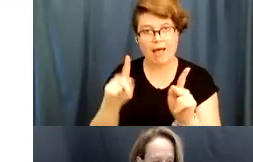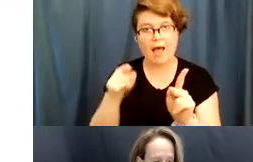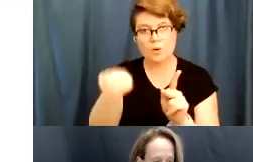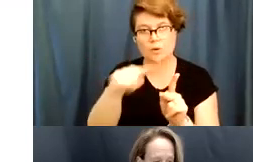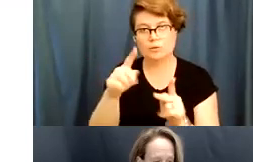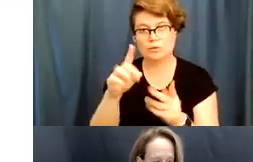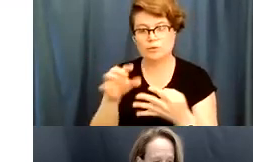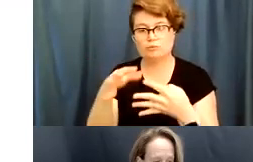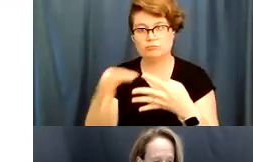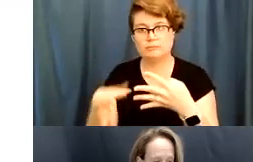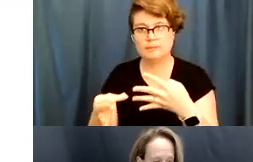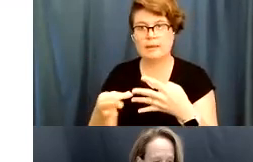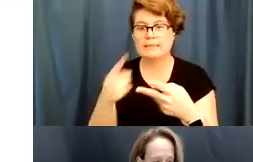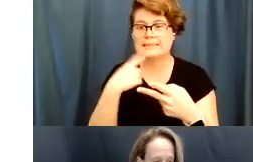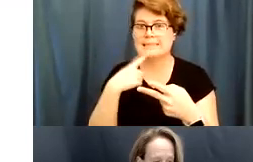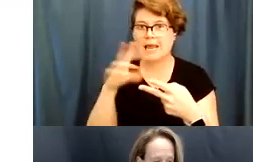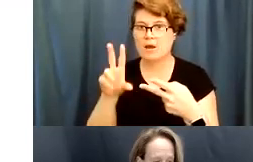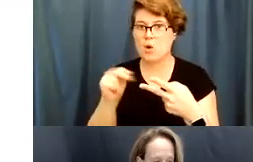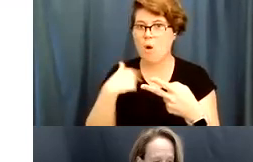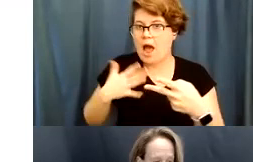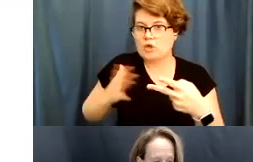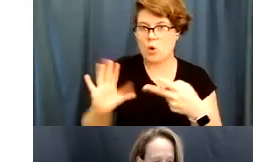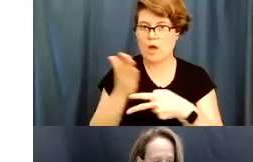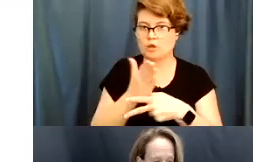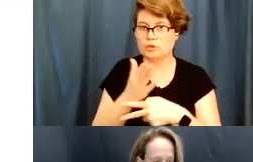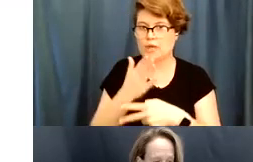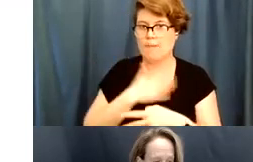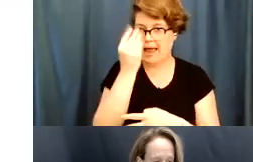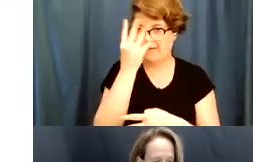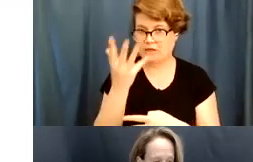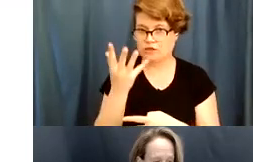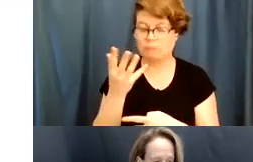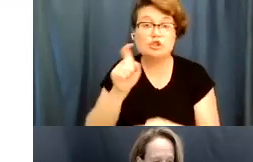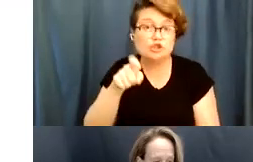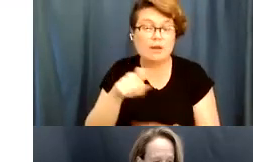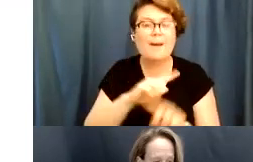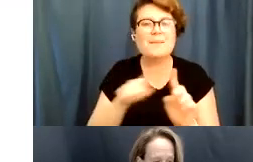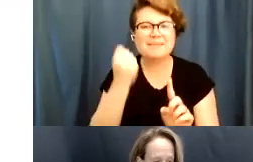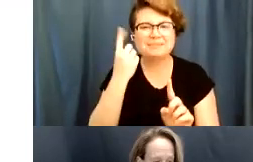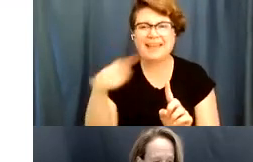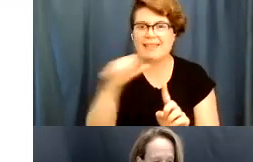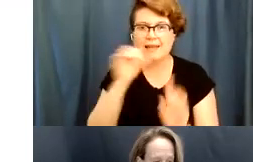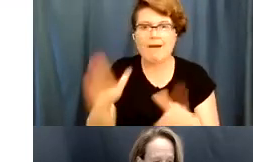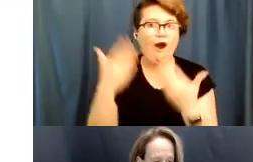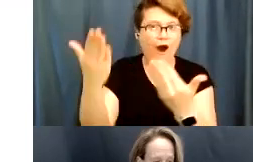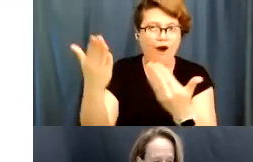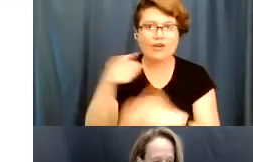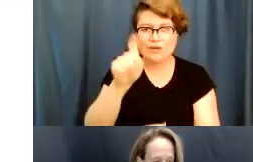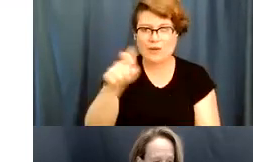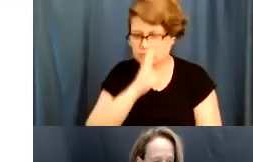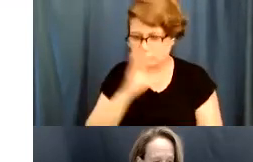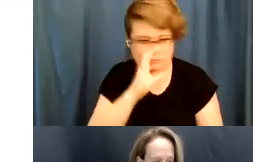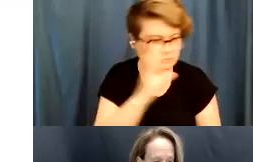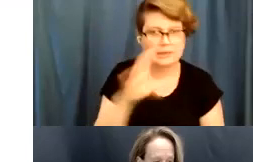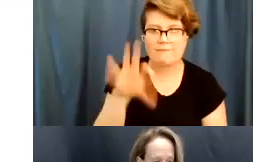to opt out of sharing data with third parties, but they're not going to offer that to you. You have to go in and you